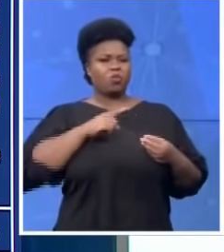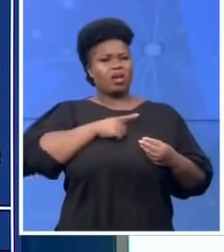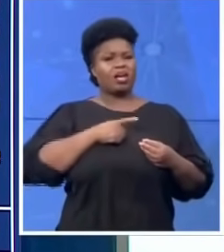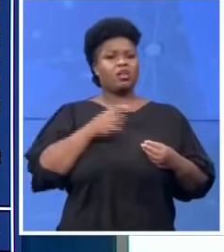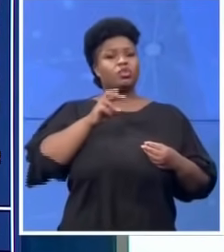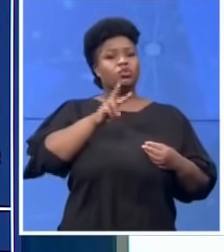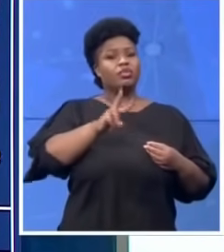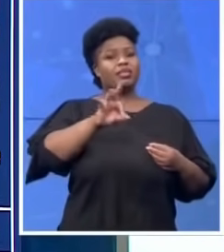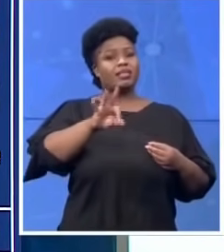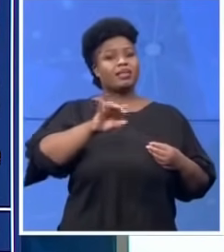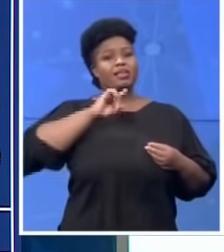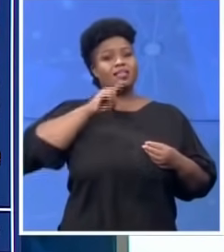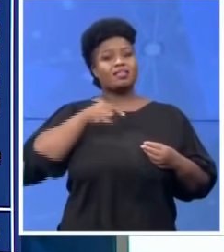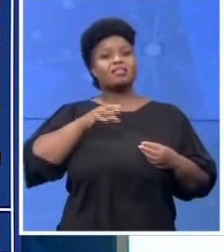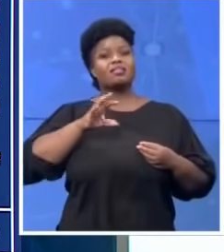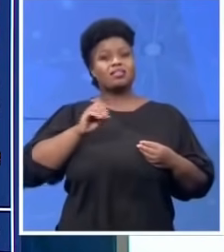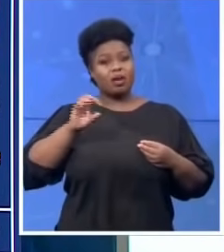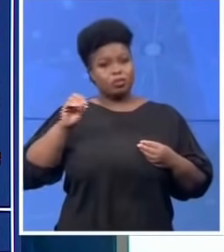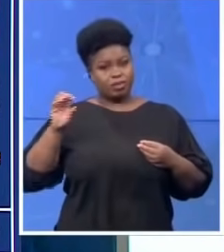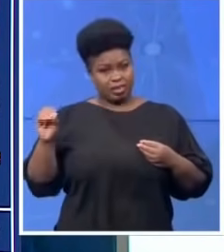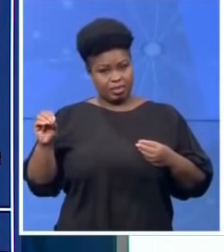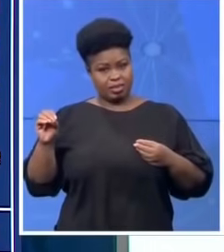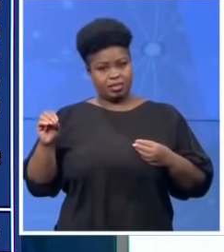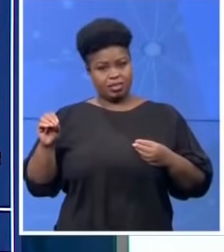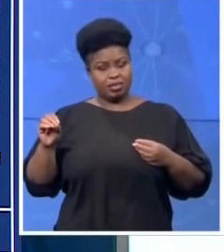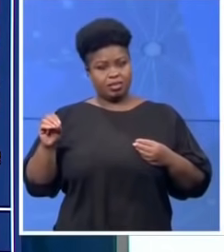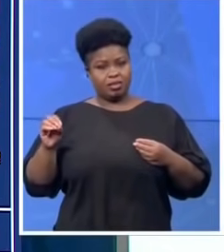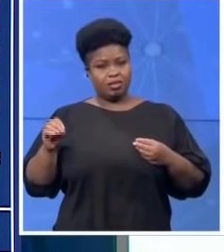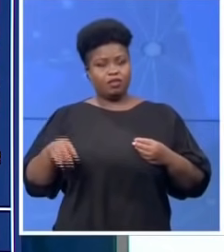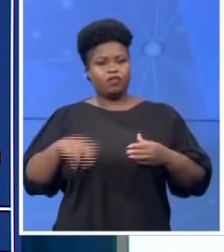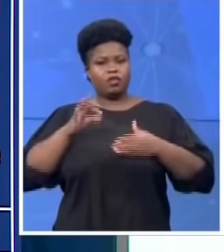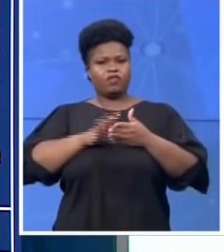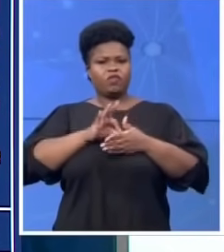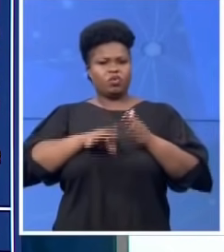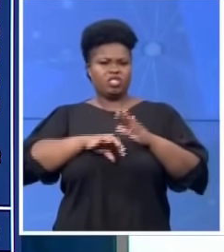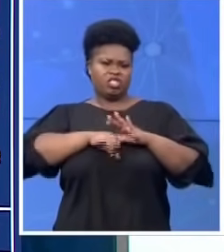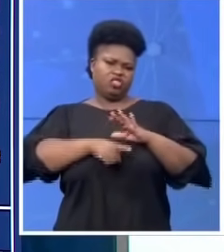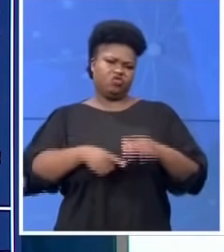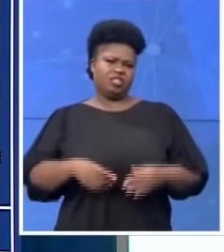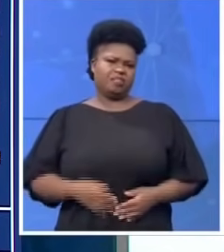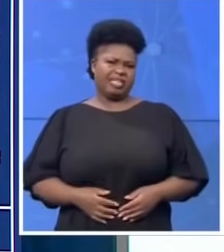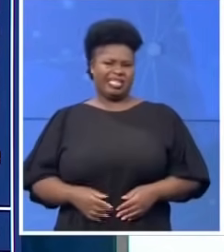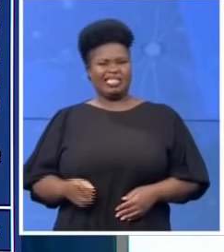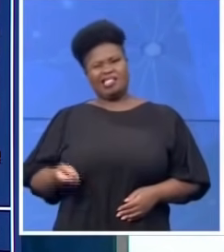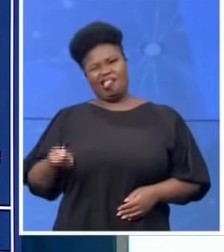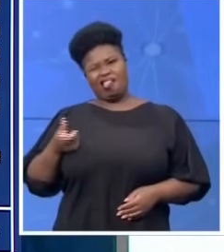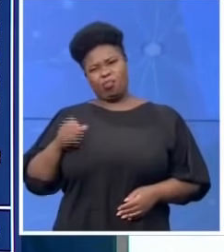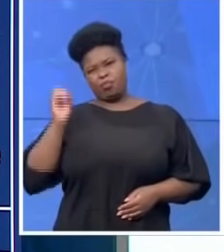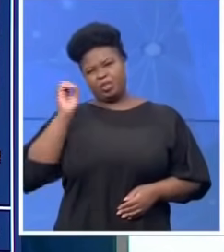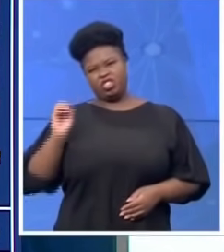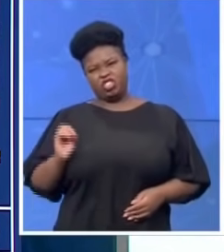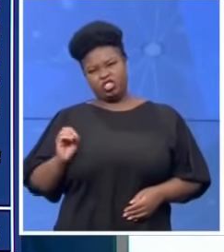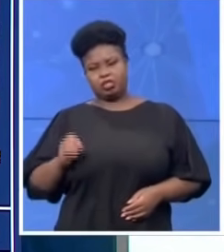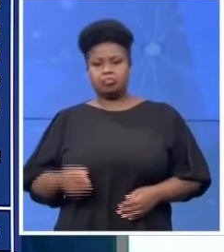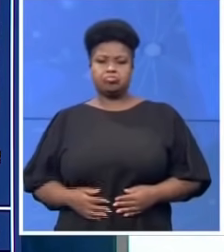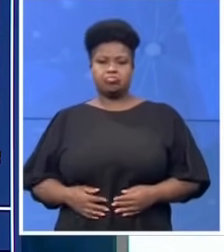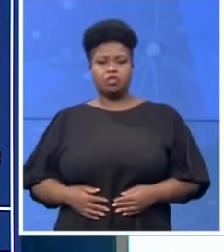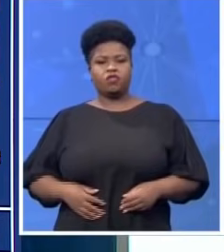those. That's a very, very small percentage of voting districts. Our model begins